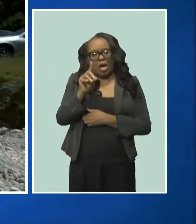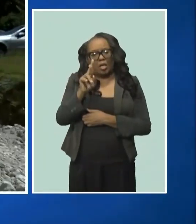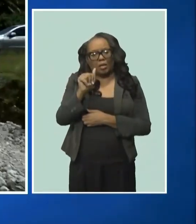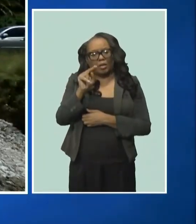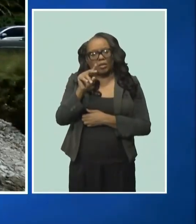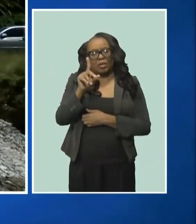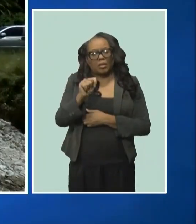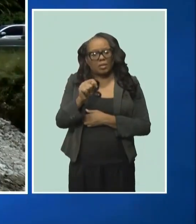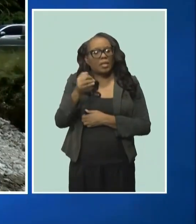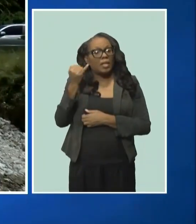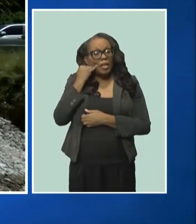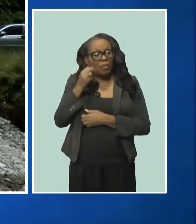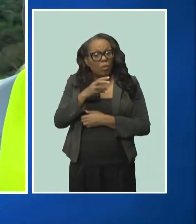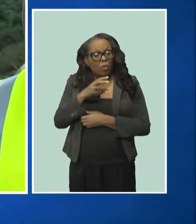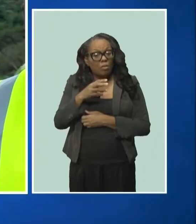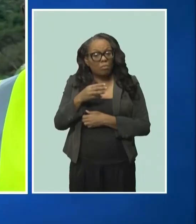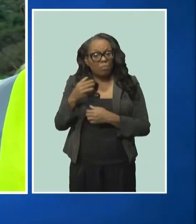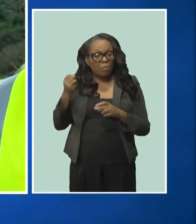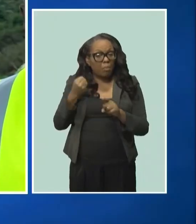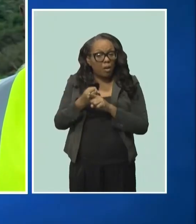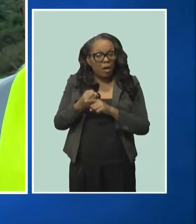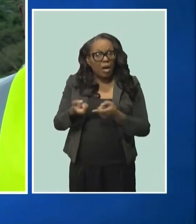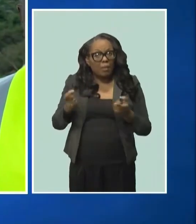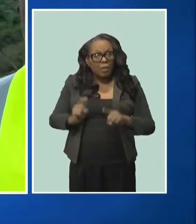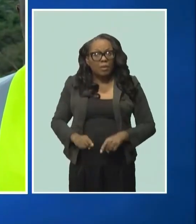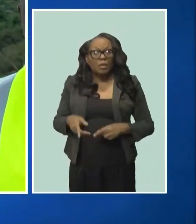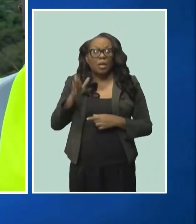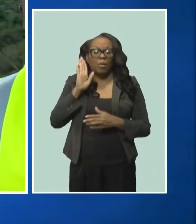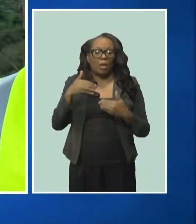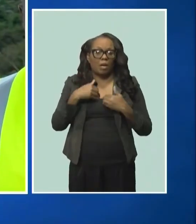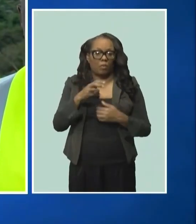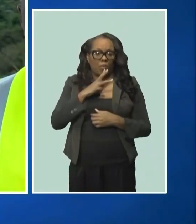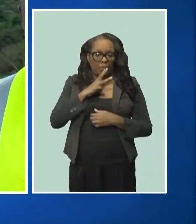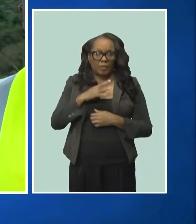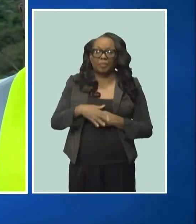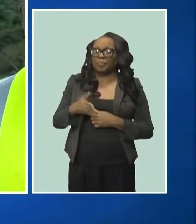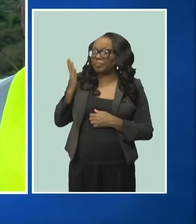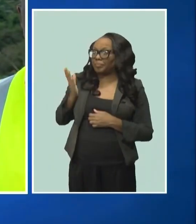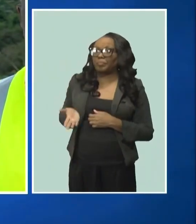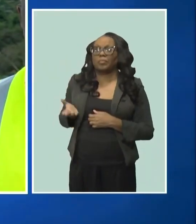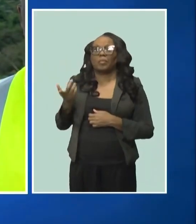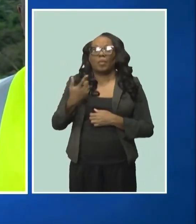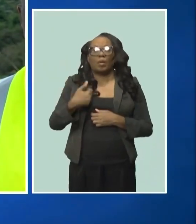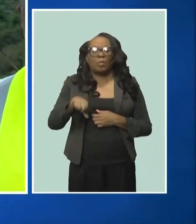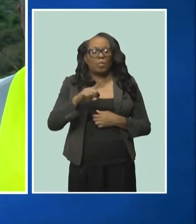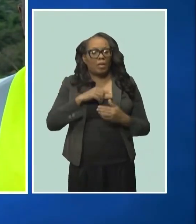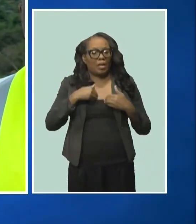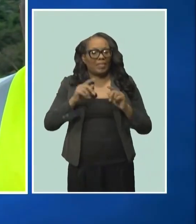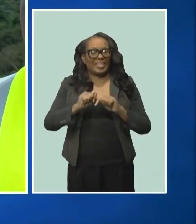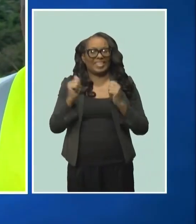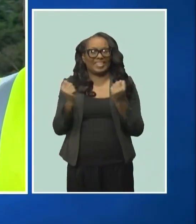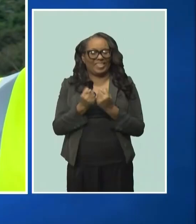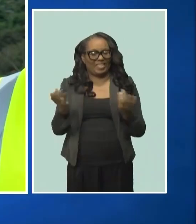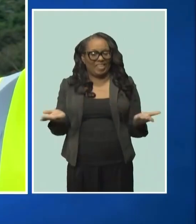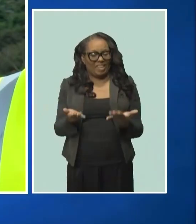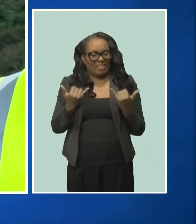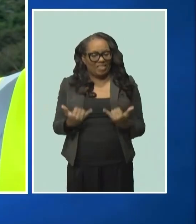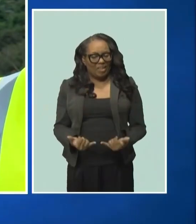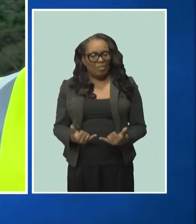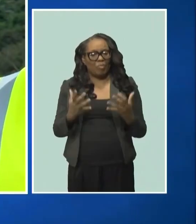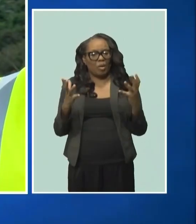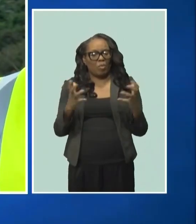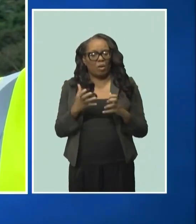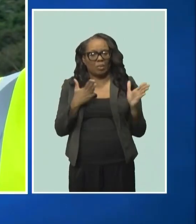fire. The Complant team, they are here on site, on location. So what we're trying to do is to coordinate the